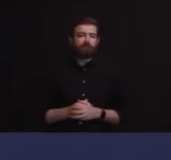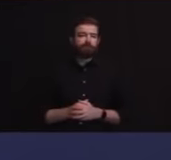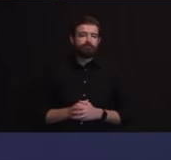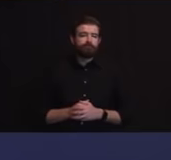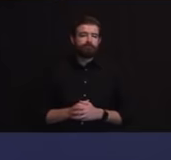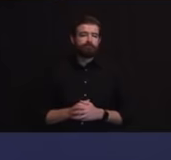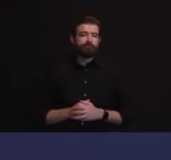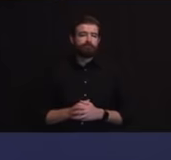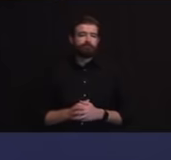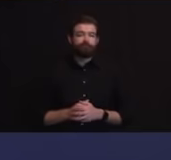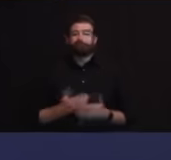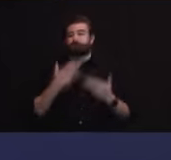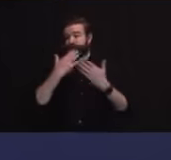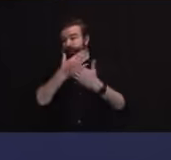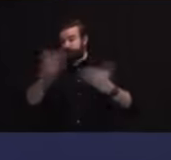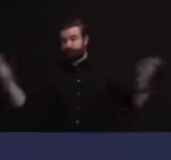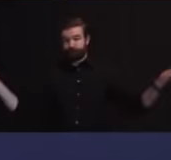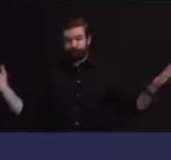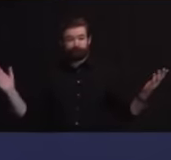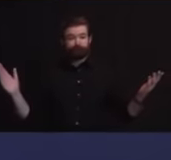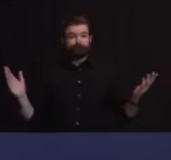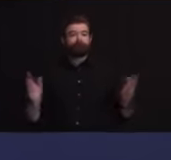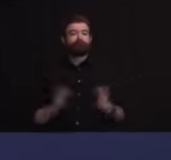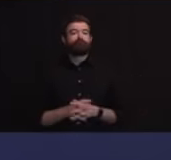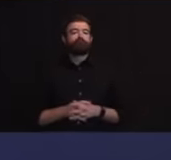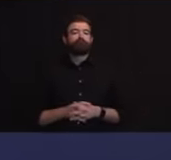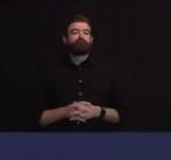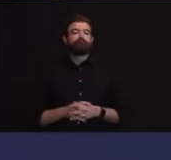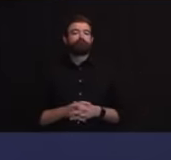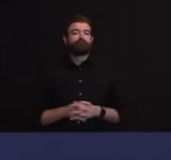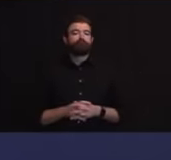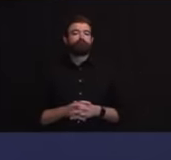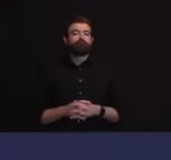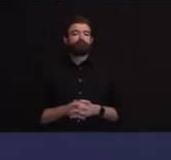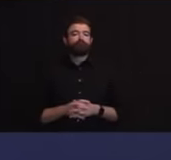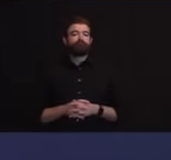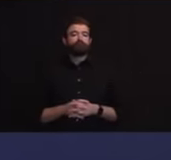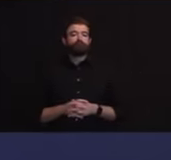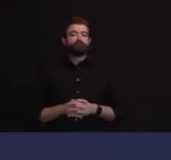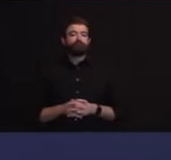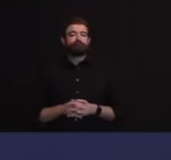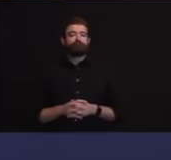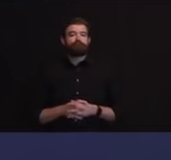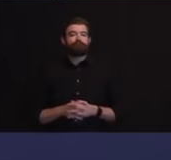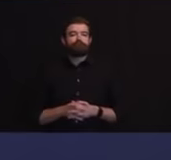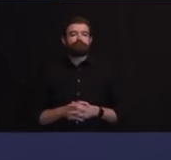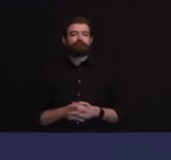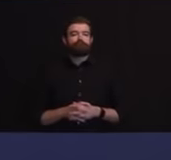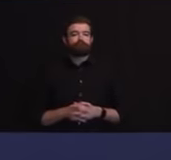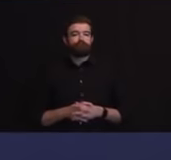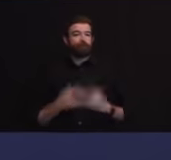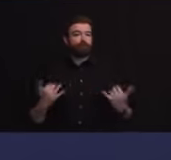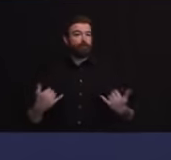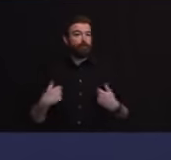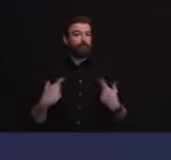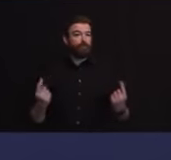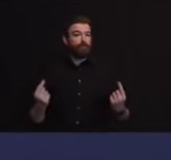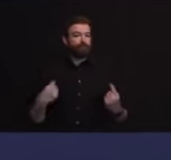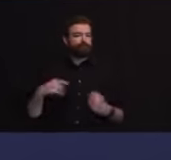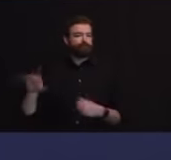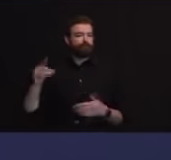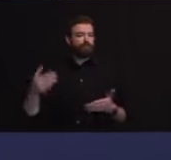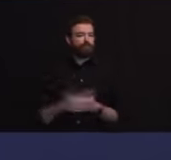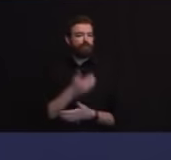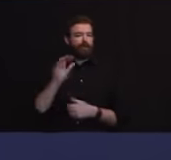Thank you all. Again, I've got a real treat awaiting me because I'm going to nominate a fellow cabinet member to the two of you here. So